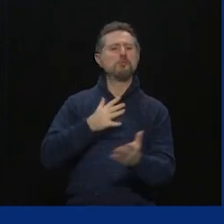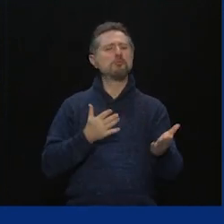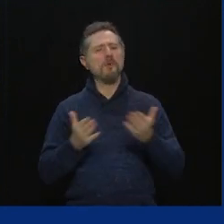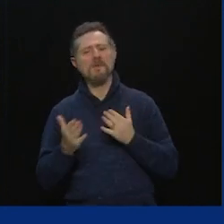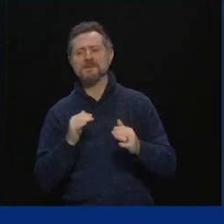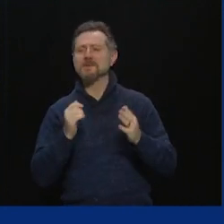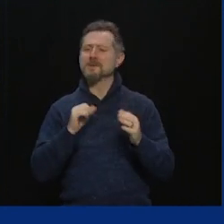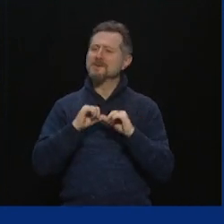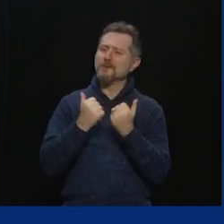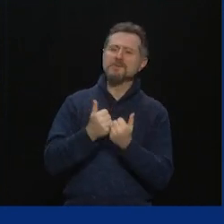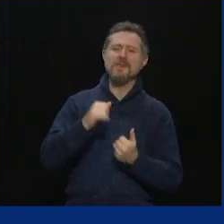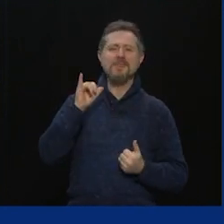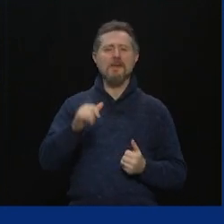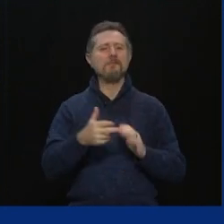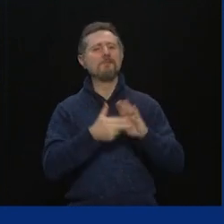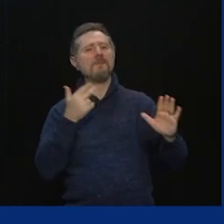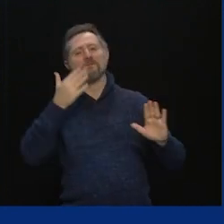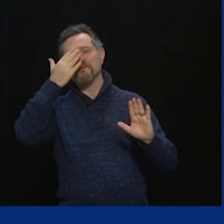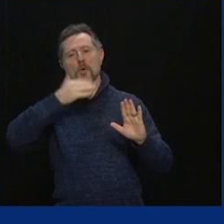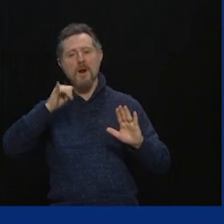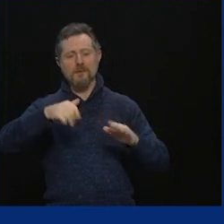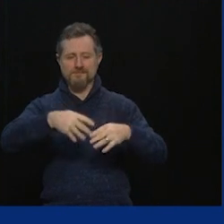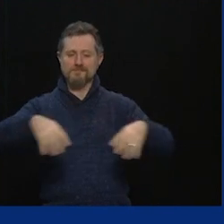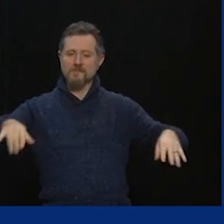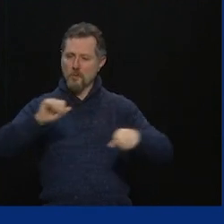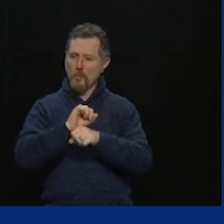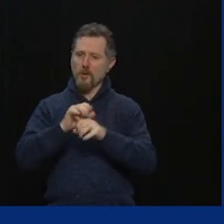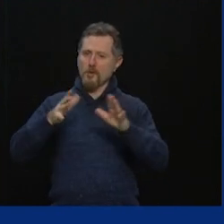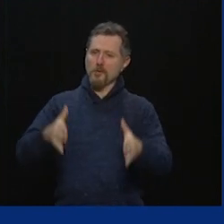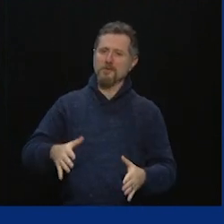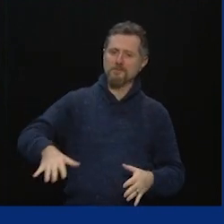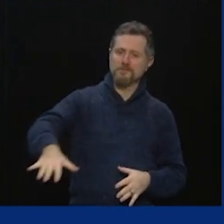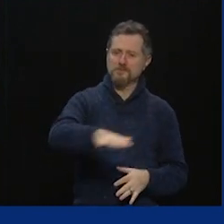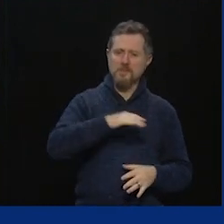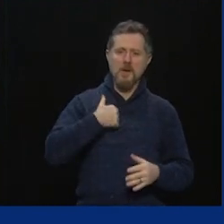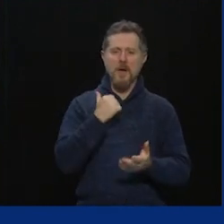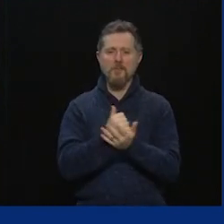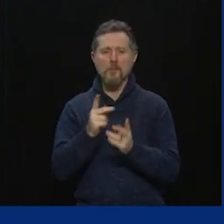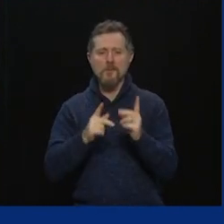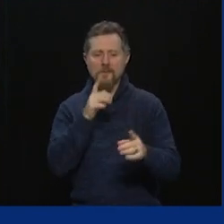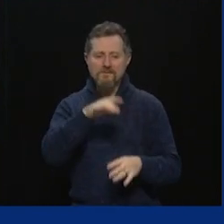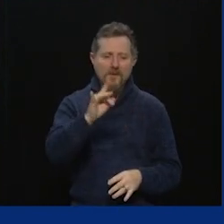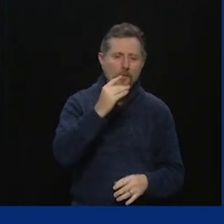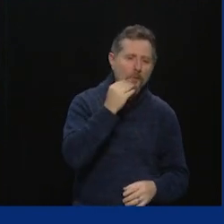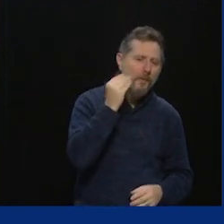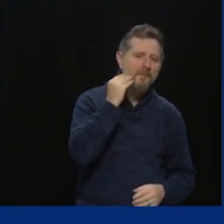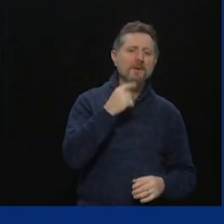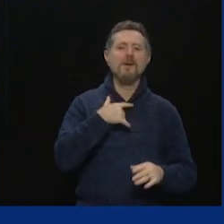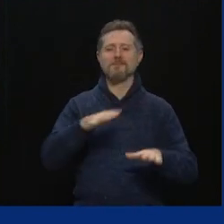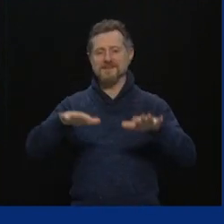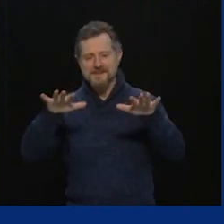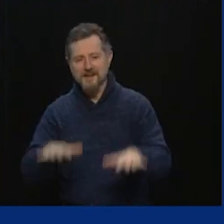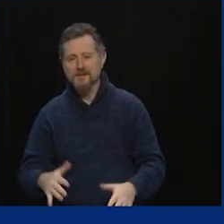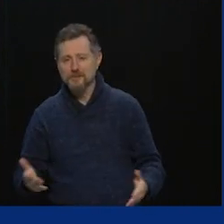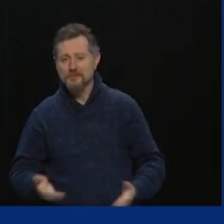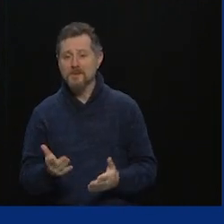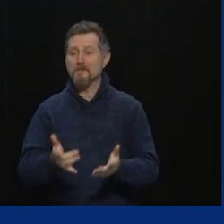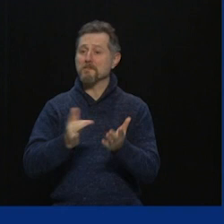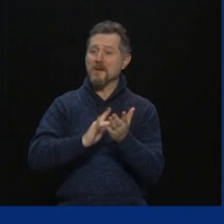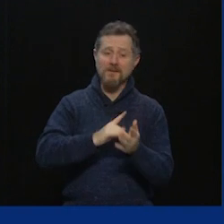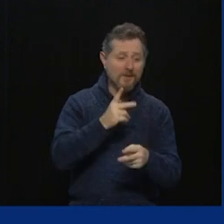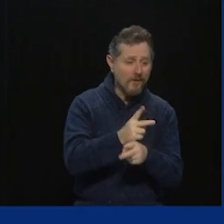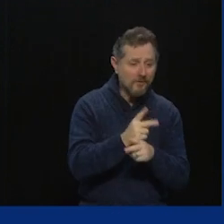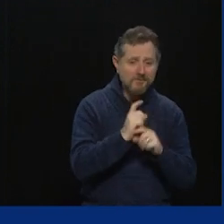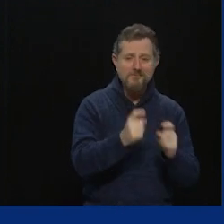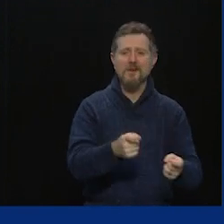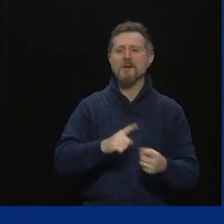frontline workers, helping find homes and how to adapt to society. So we're going to be providing medical care, mental health treatment because of the